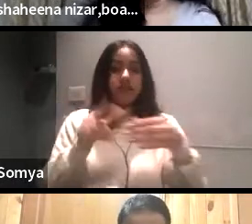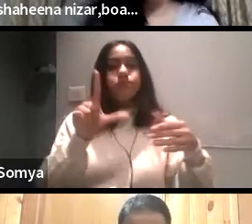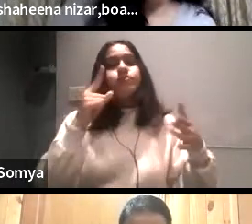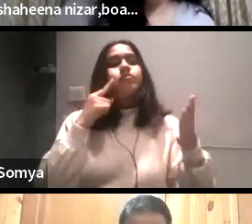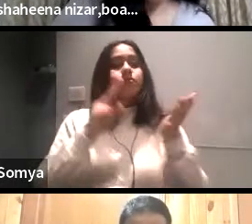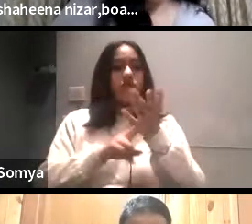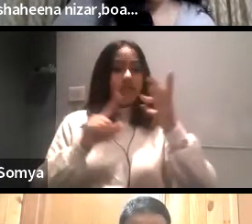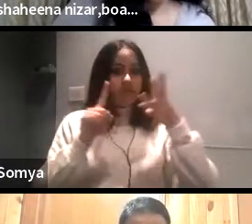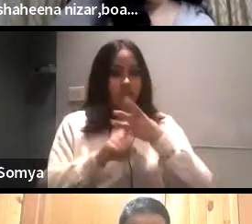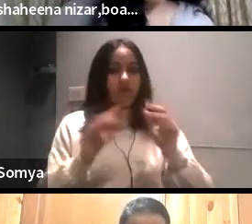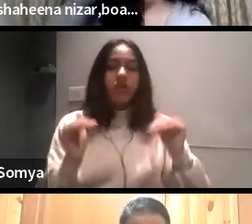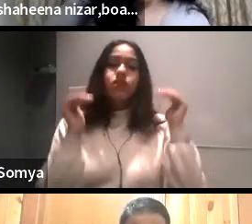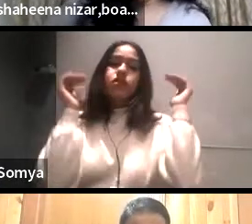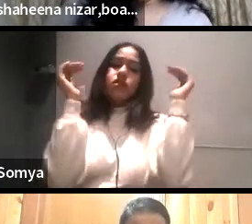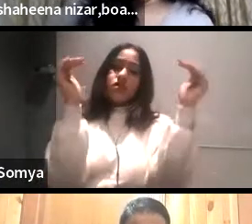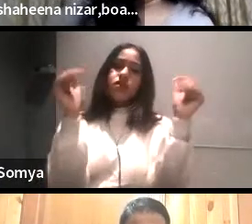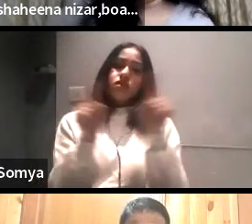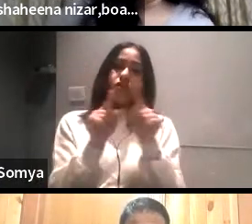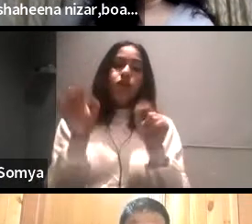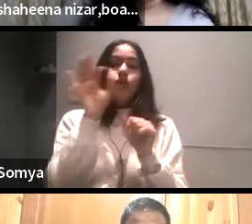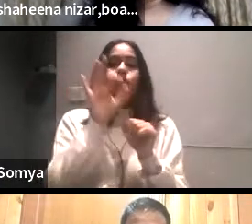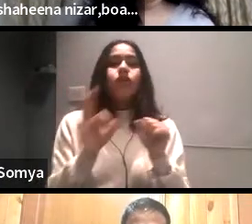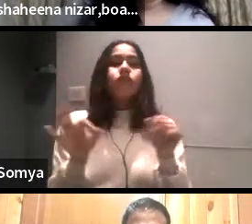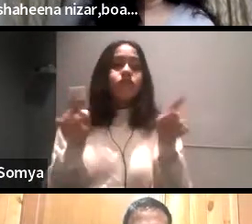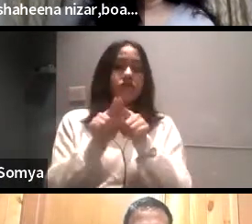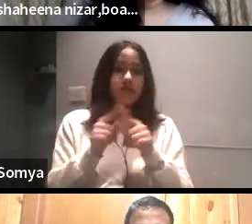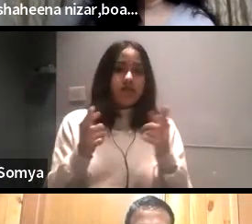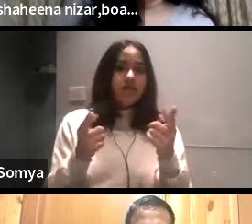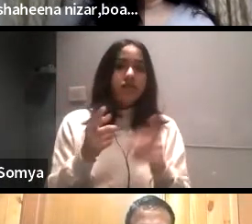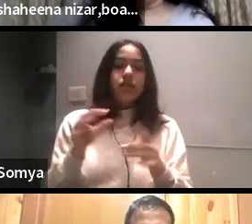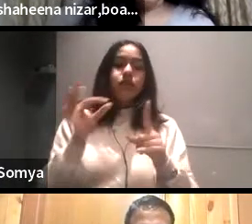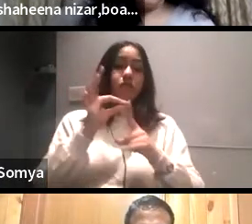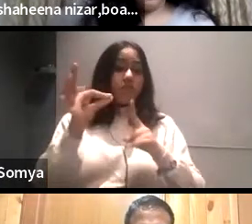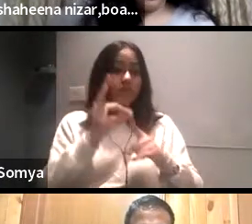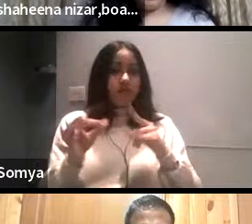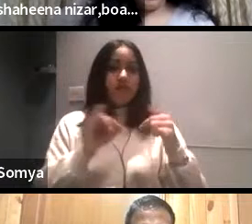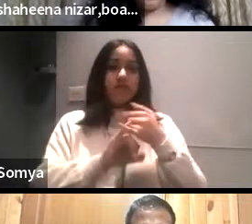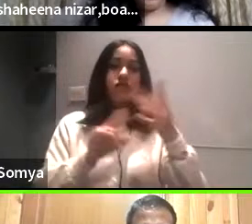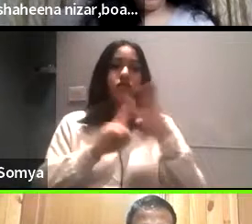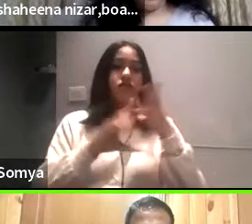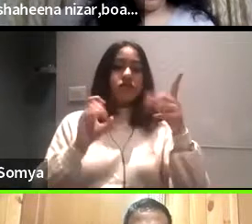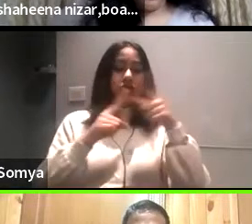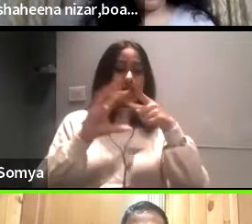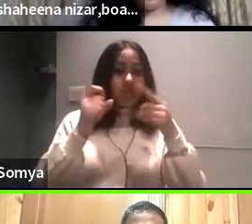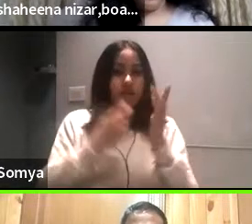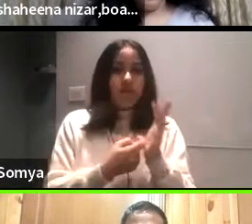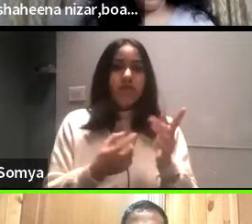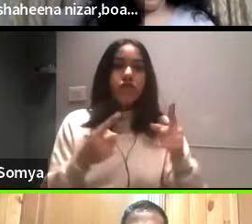and standards and offer incentives for the private sector to apply them.